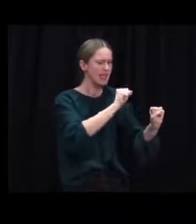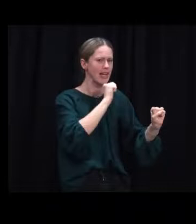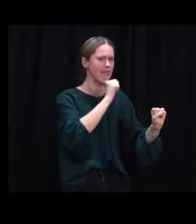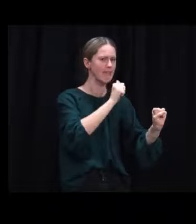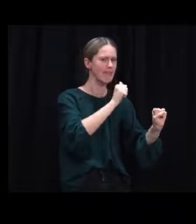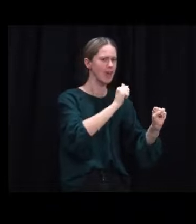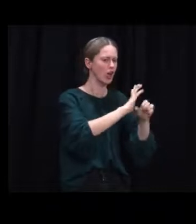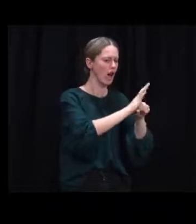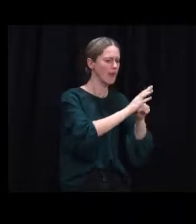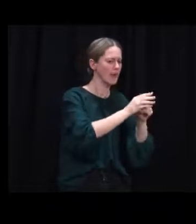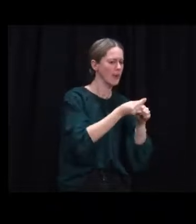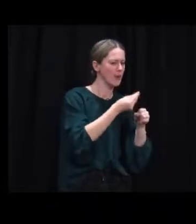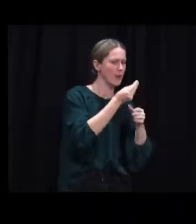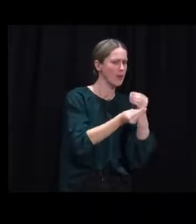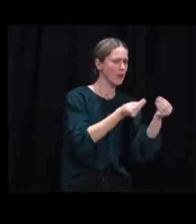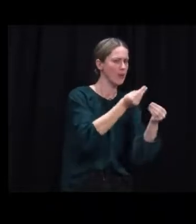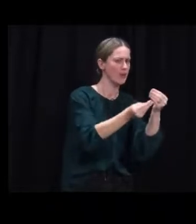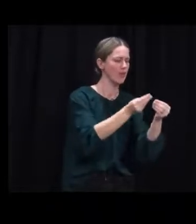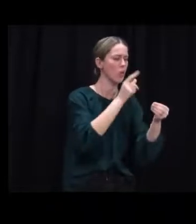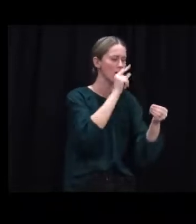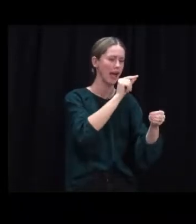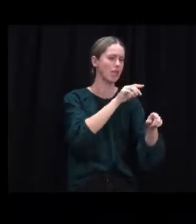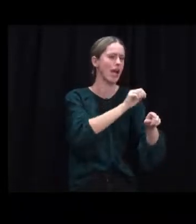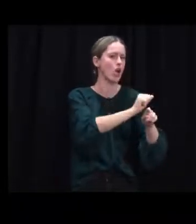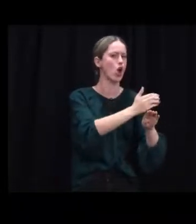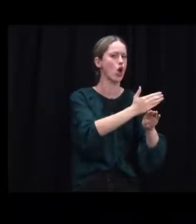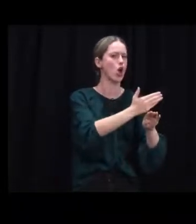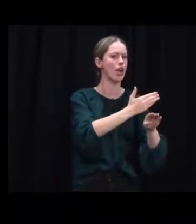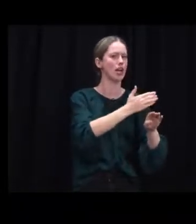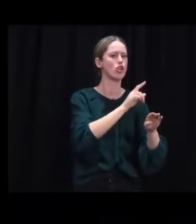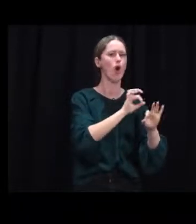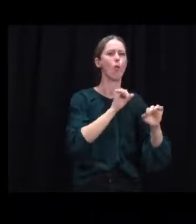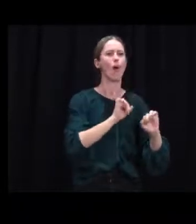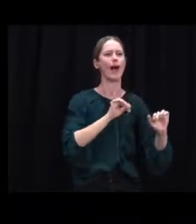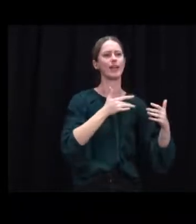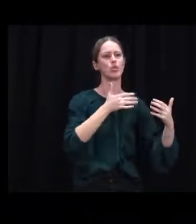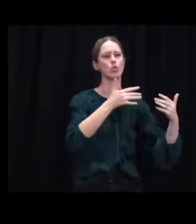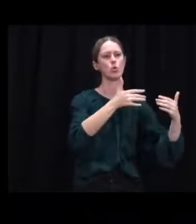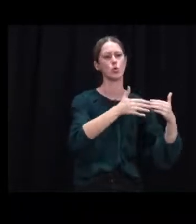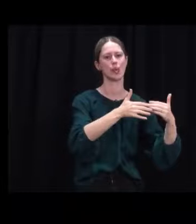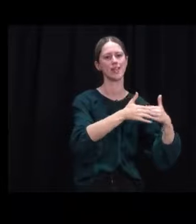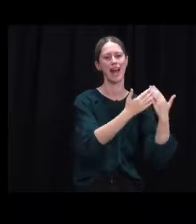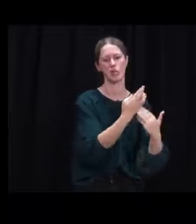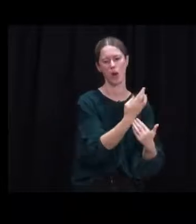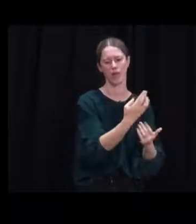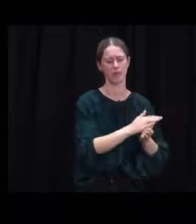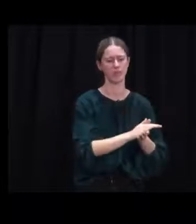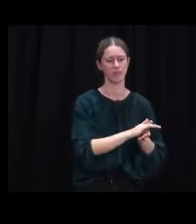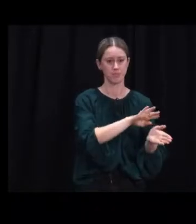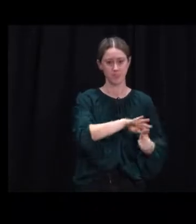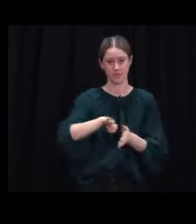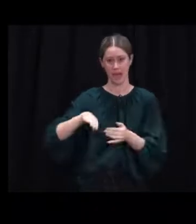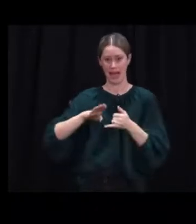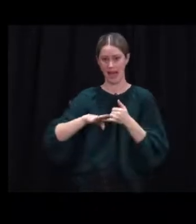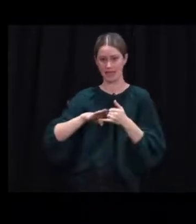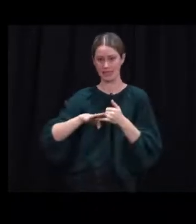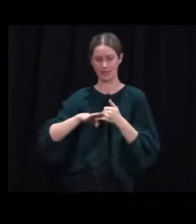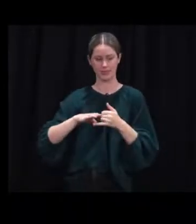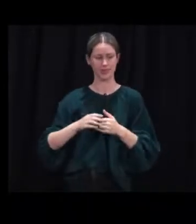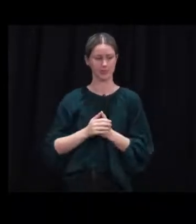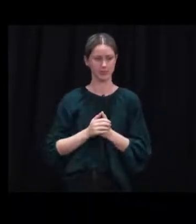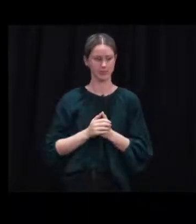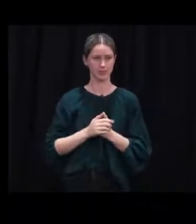to other routine tests. It's just to help us ensure that if there is any spread within a facility, we might detect